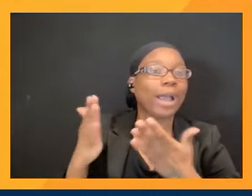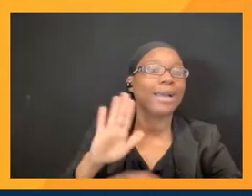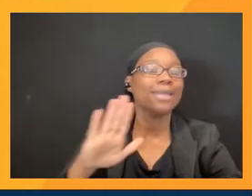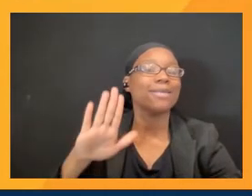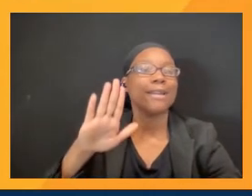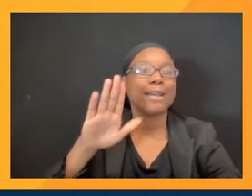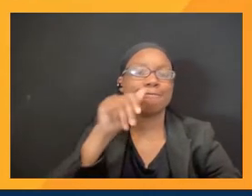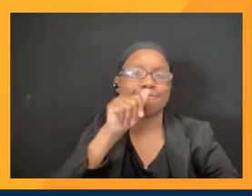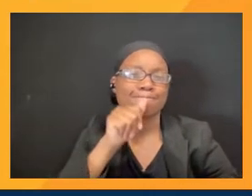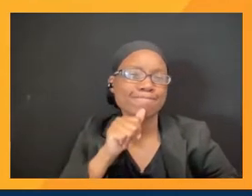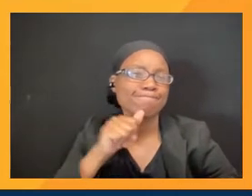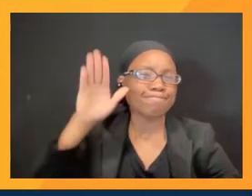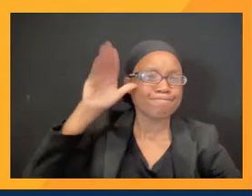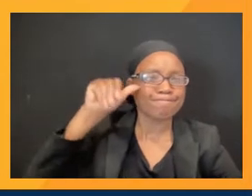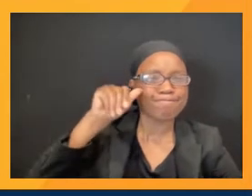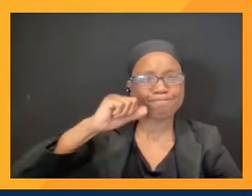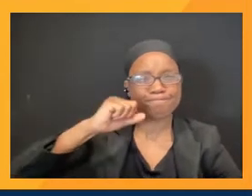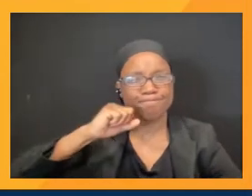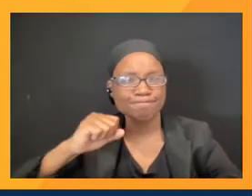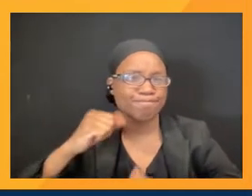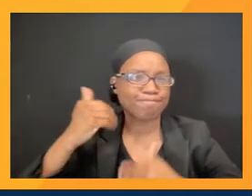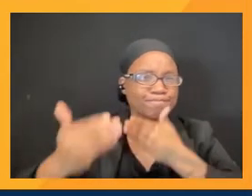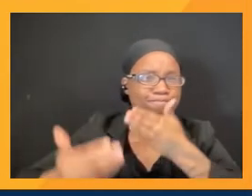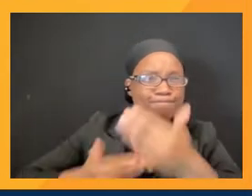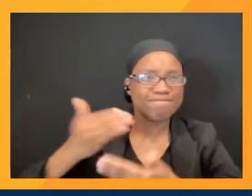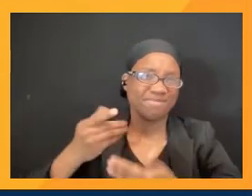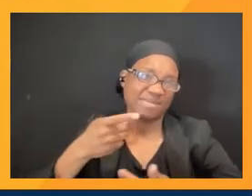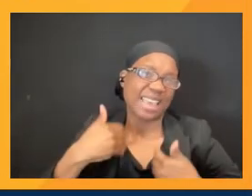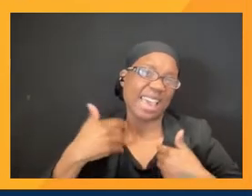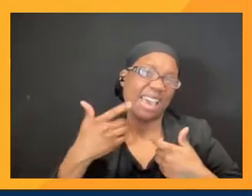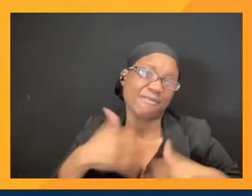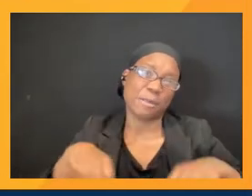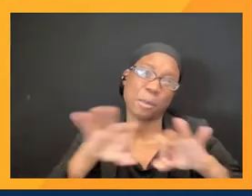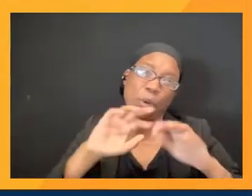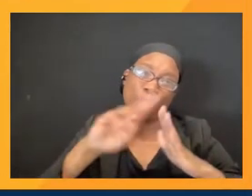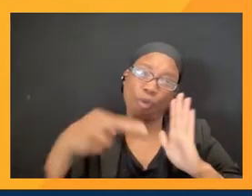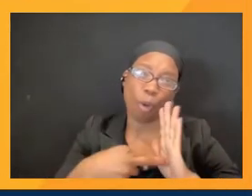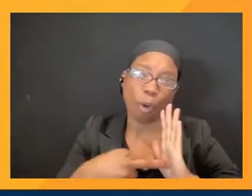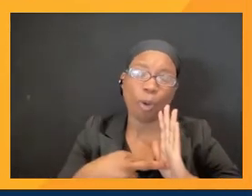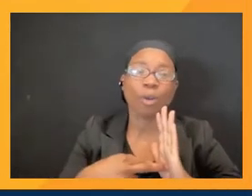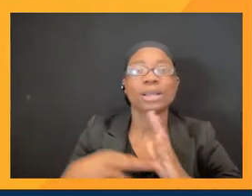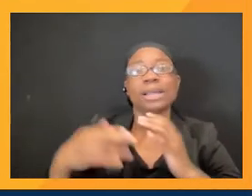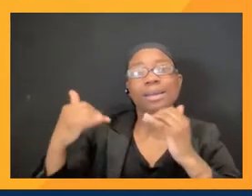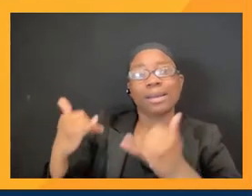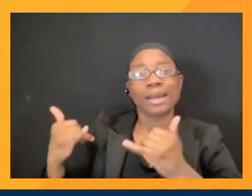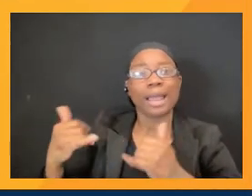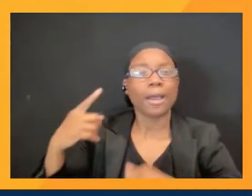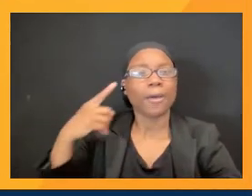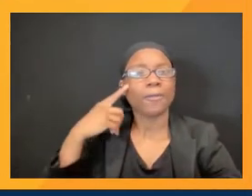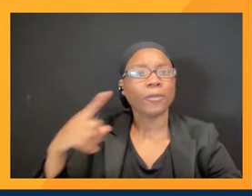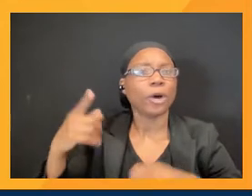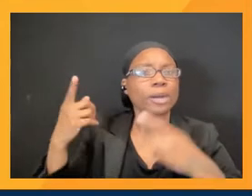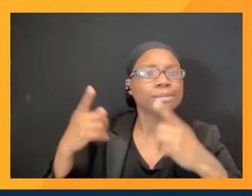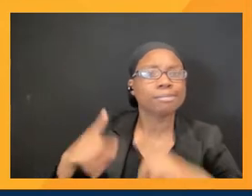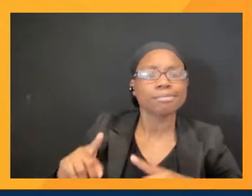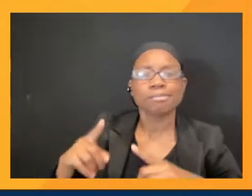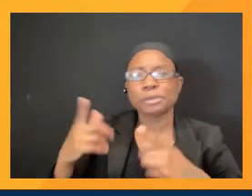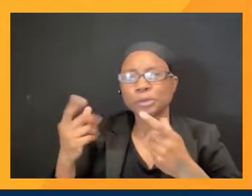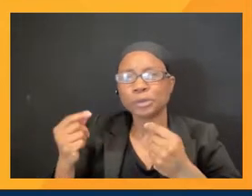small businesses. Within the bipartisan infrastructure deal, there's going to be such key investments in our infrastructure, and that